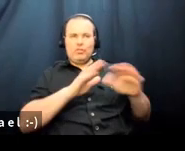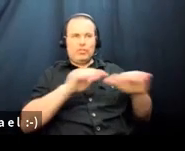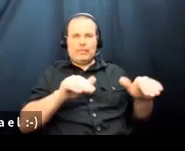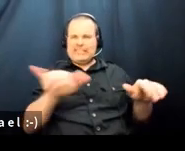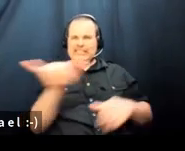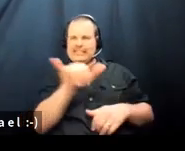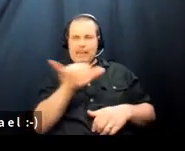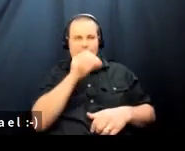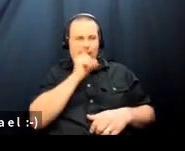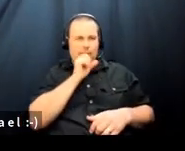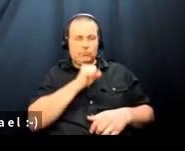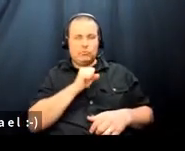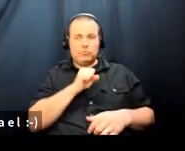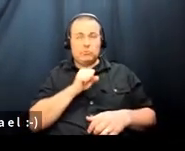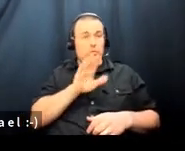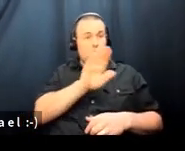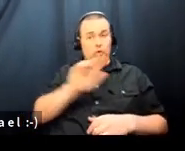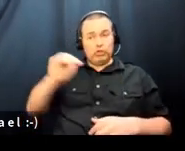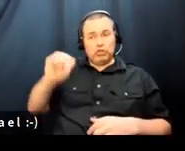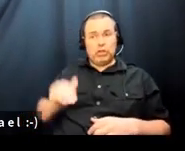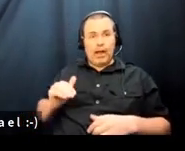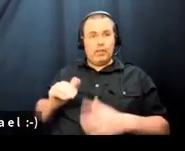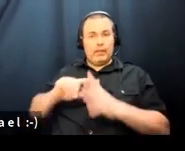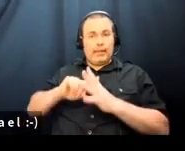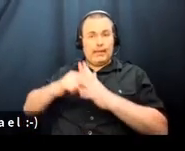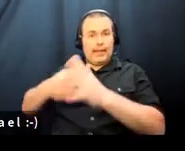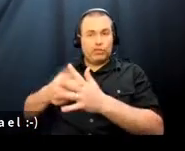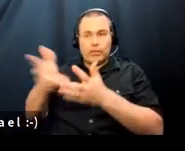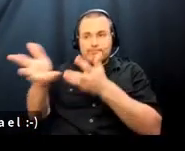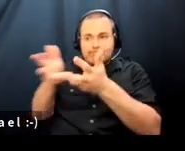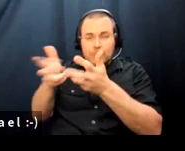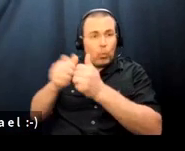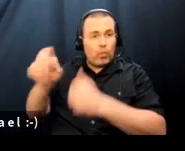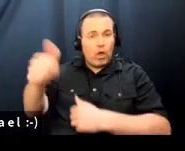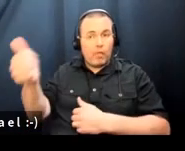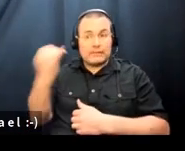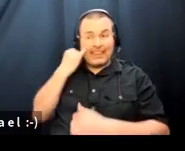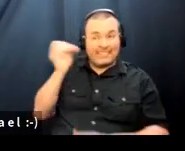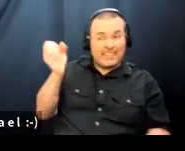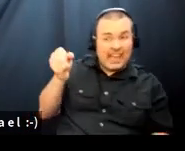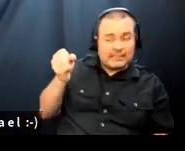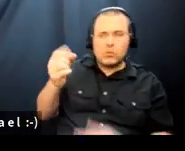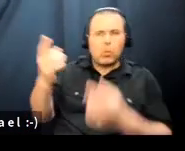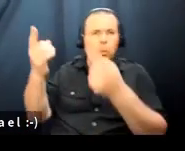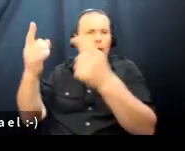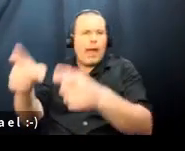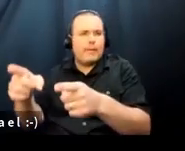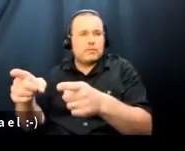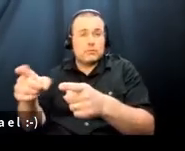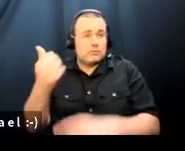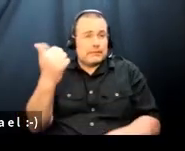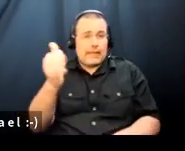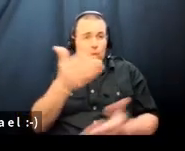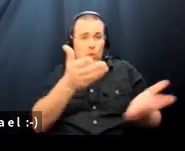initiate interactions with others? And if they do, what happens? Anybody want to comment on any of those questions